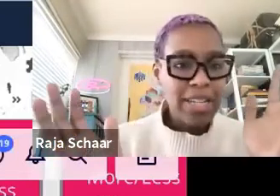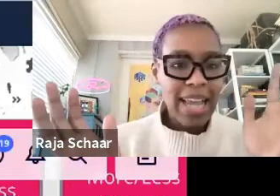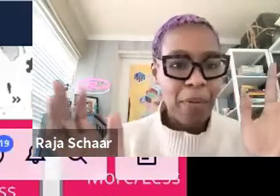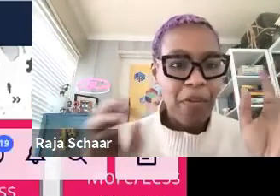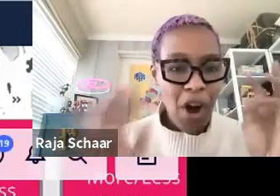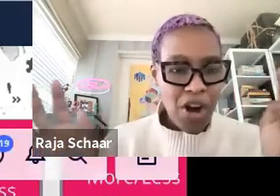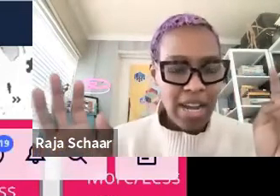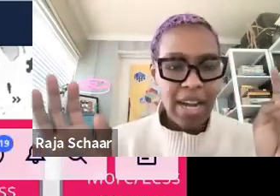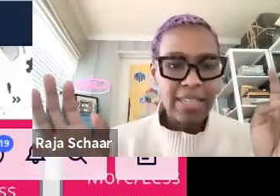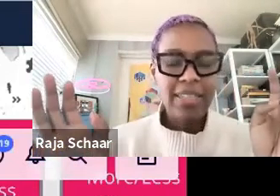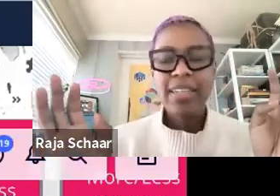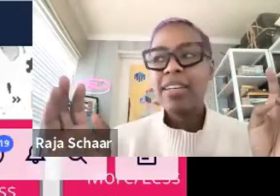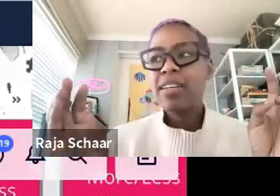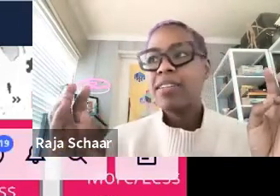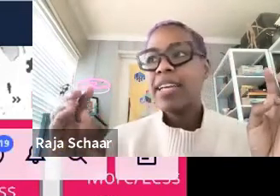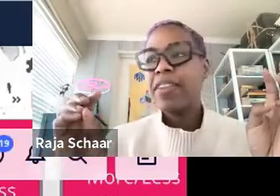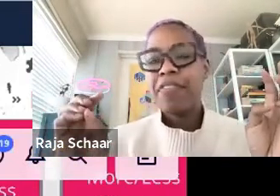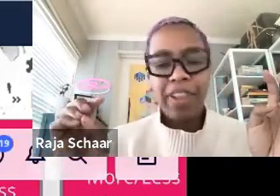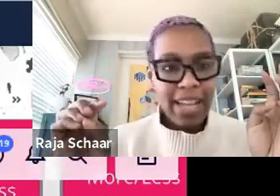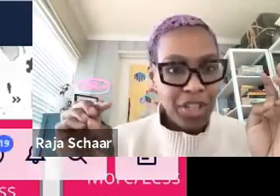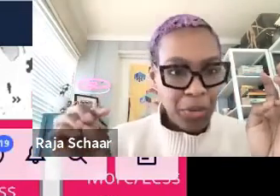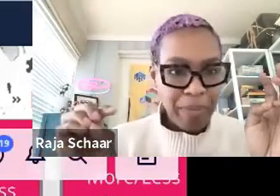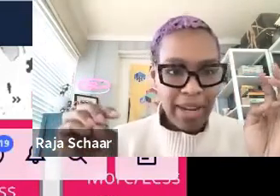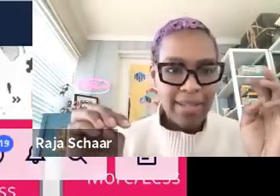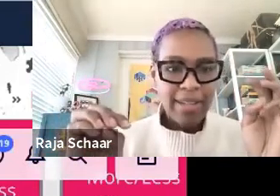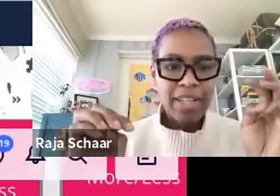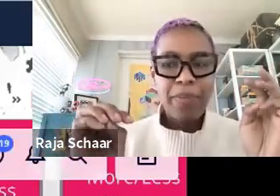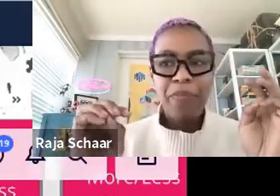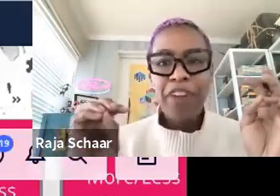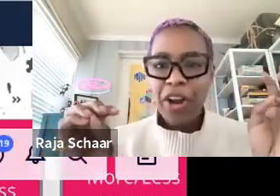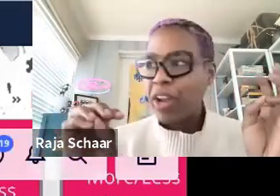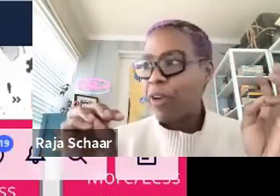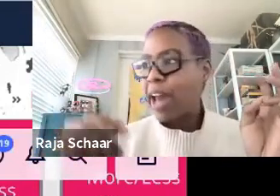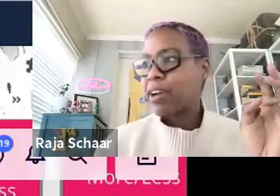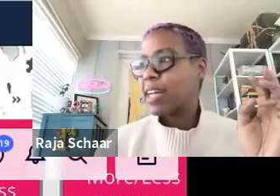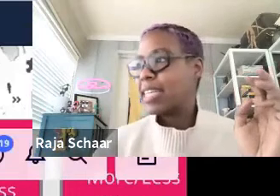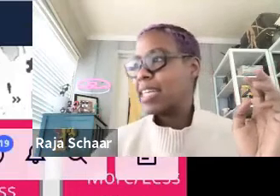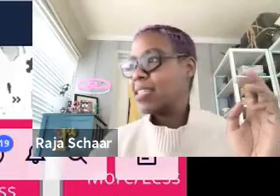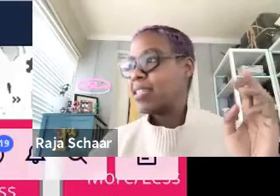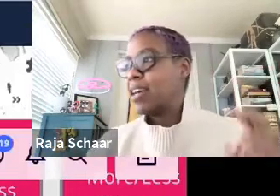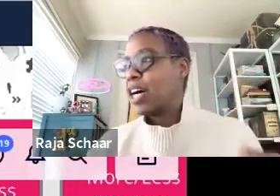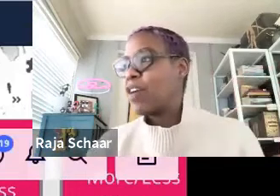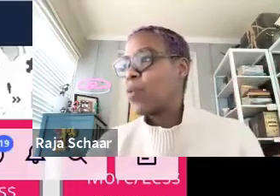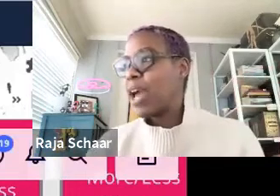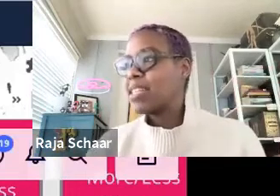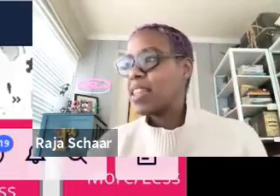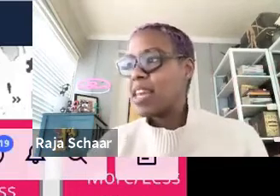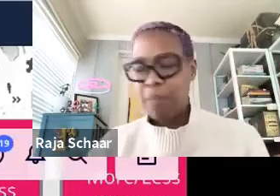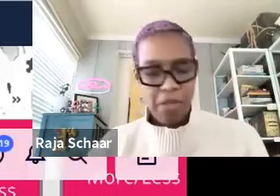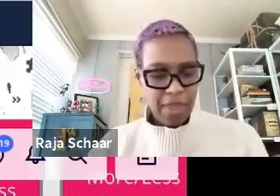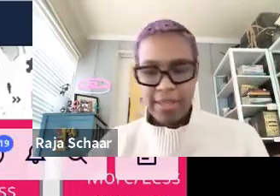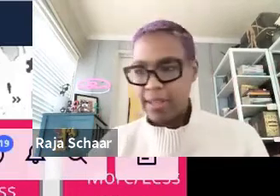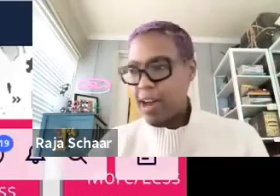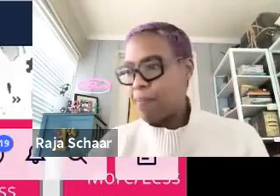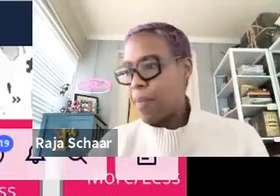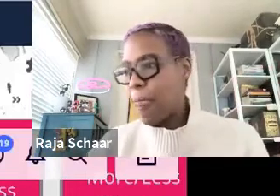just want to say we've already gotten in the last 3 minutes some fairly radical ideas of ways to think